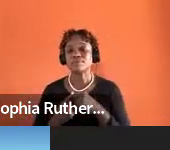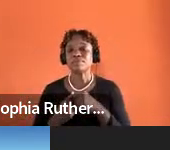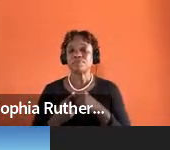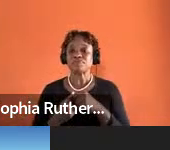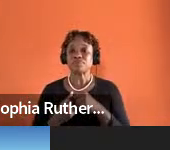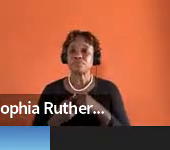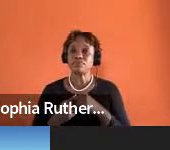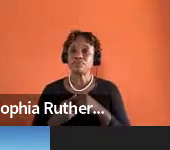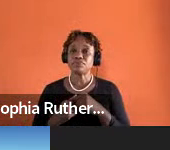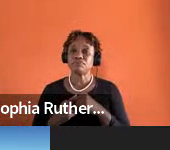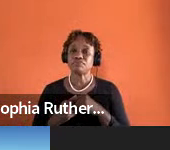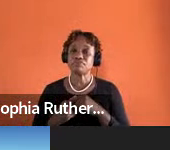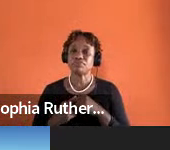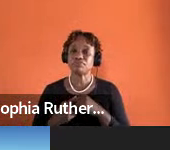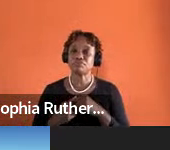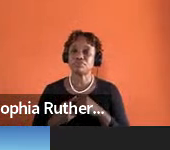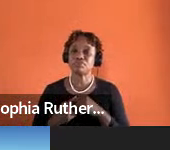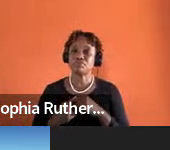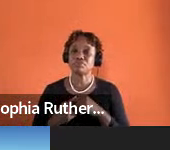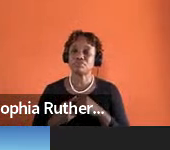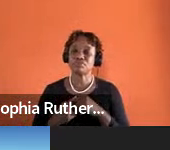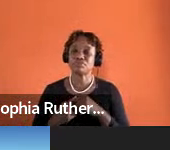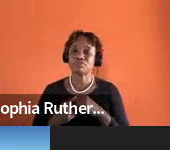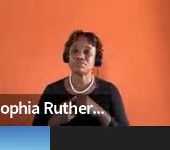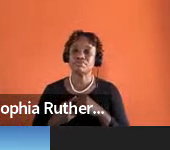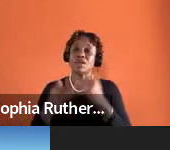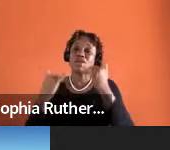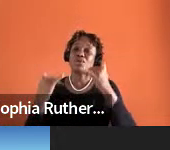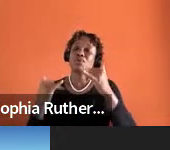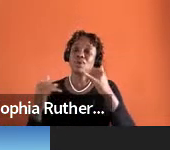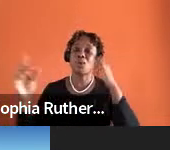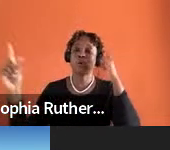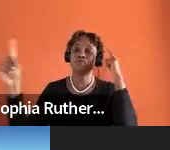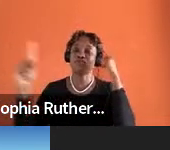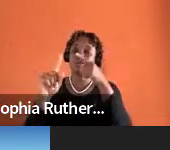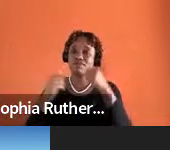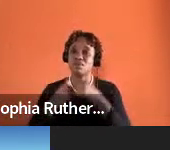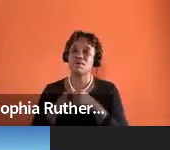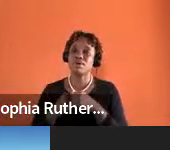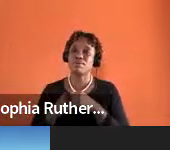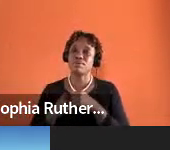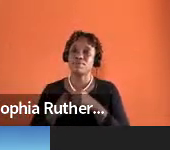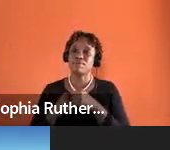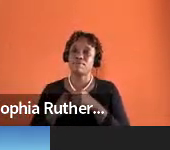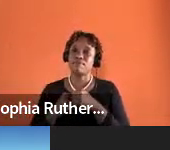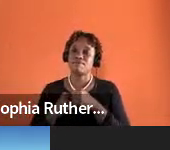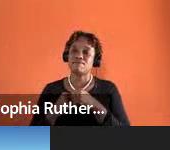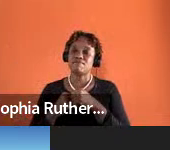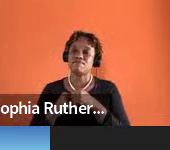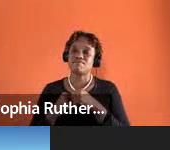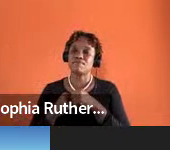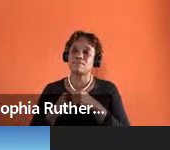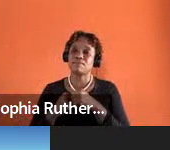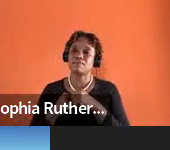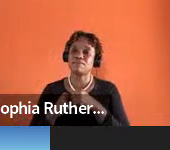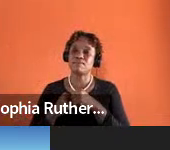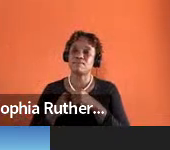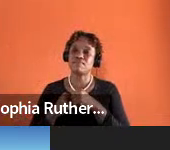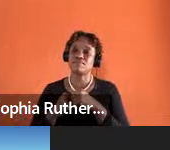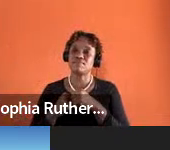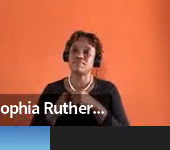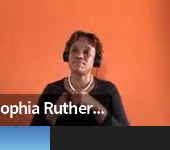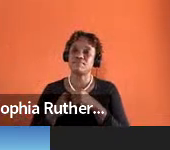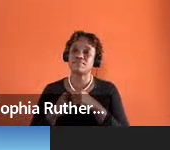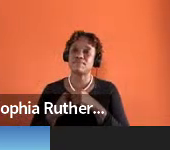So our objective today is to explore the factors that influence these parents to care for these